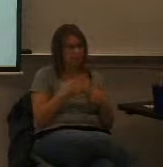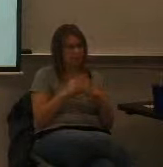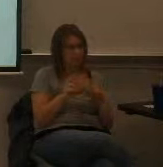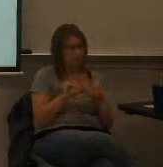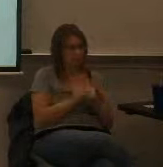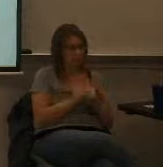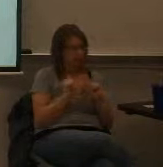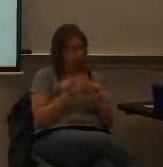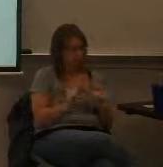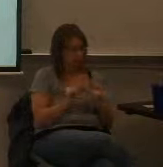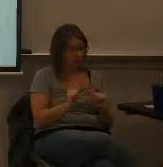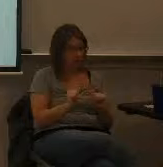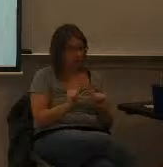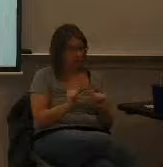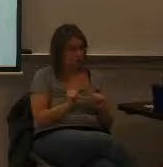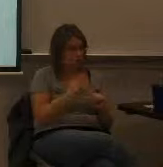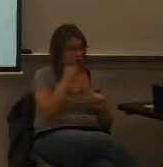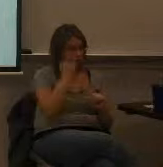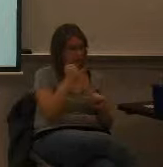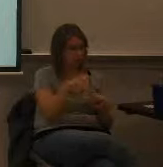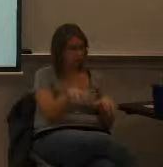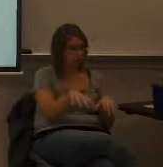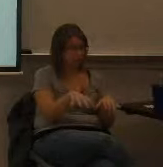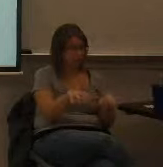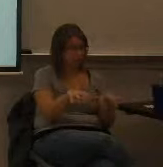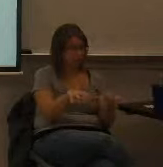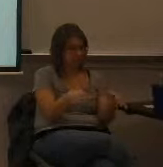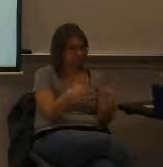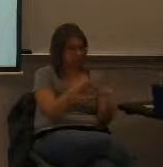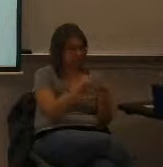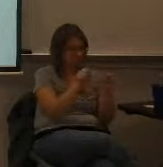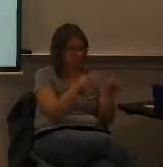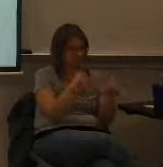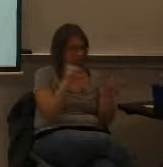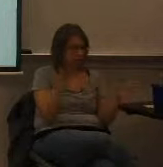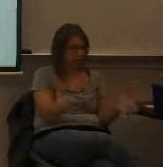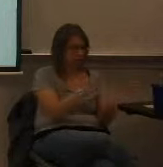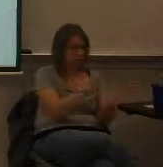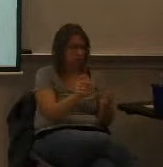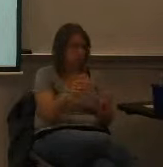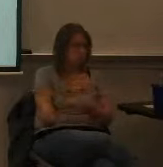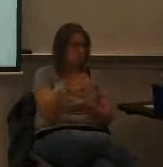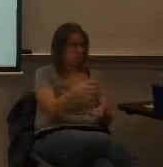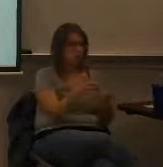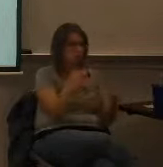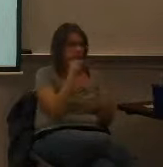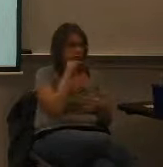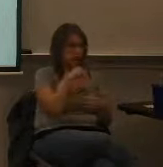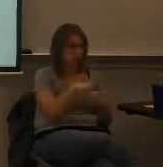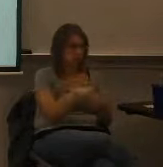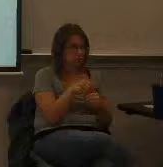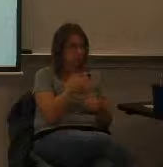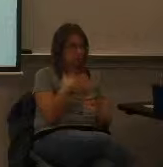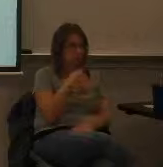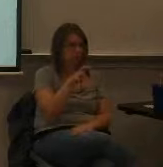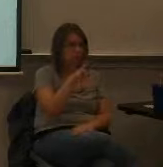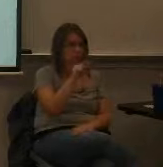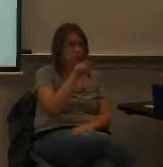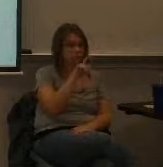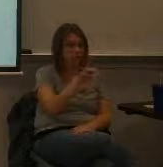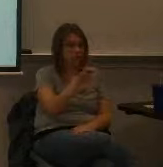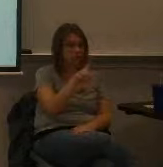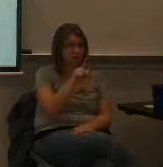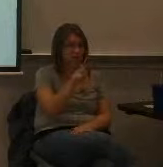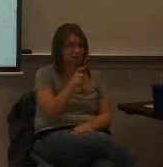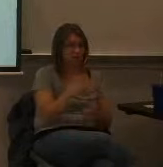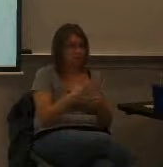competitive abilities. And if you take a system and you really push it, like you dump a bunch of nutrients in it, and you have a eutrophic lake, all of a sudden